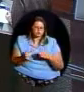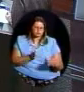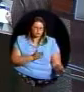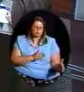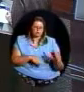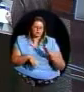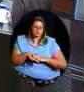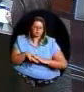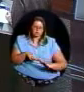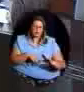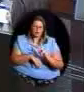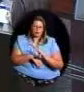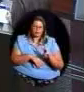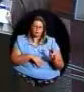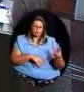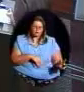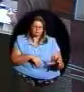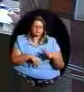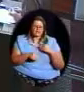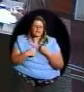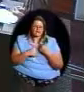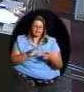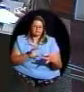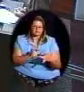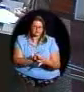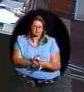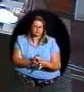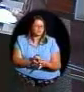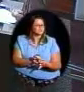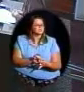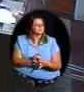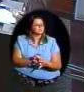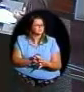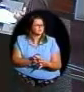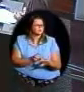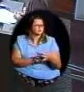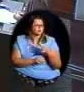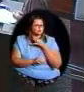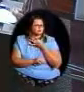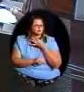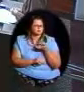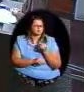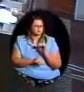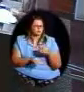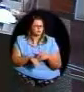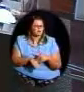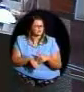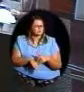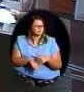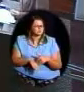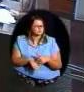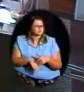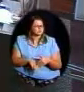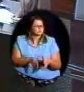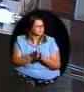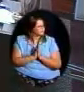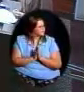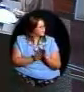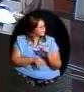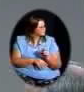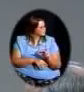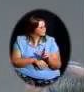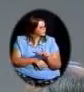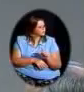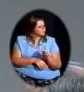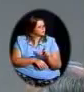located on the website and even having a link to the action plan. I'm just curious as to where we might stand on that. And I'm going to ask Dr. Graham, though